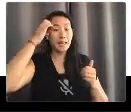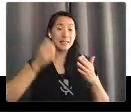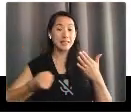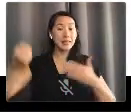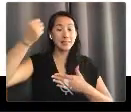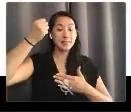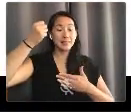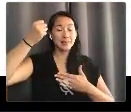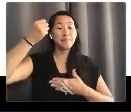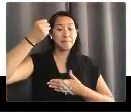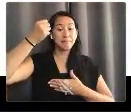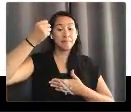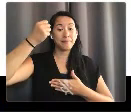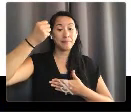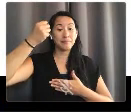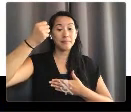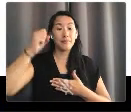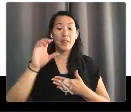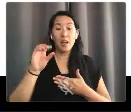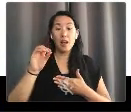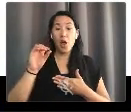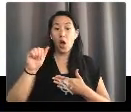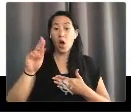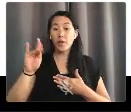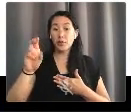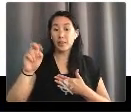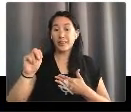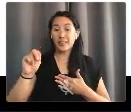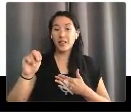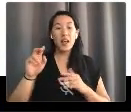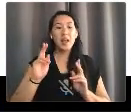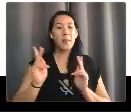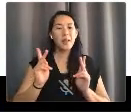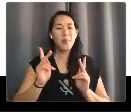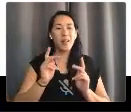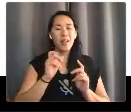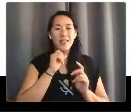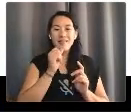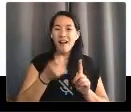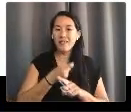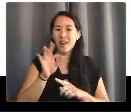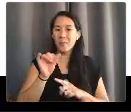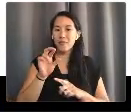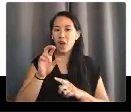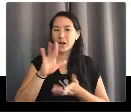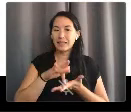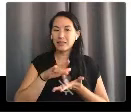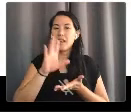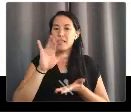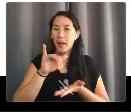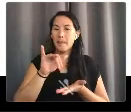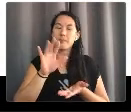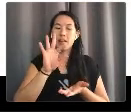top. And then Vreemde Oosterlingen, or anyone that was from the so-called Far East, was in the middle. So